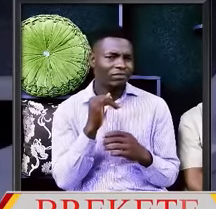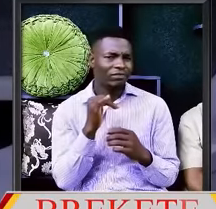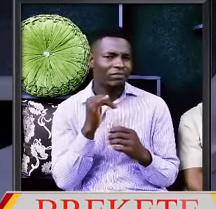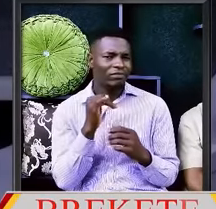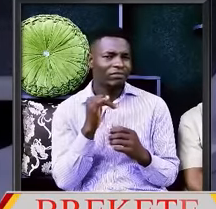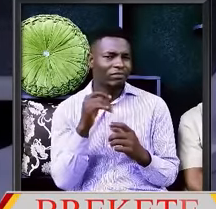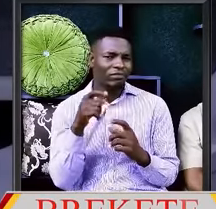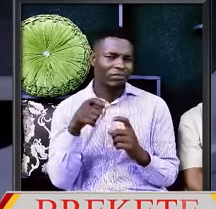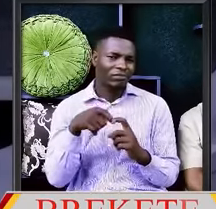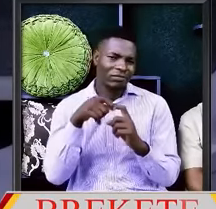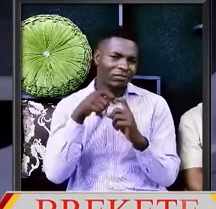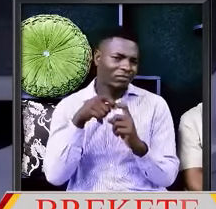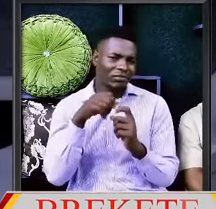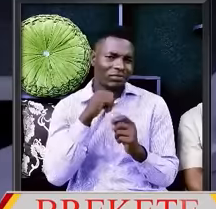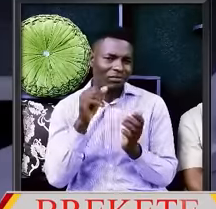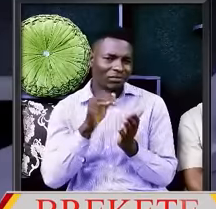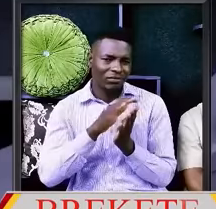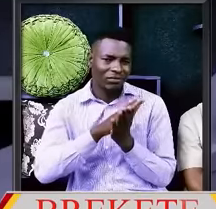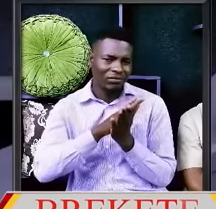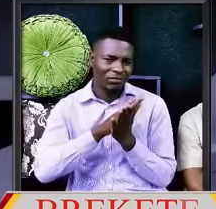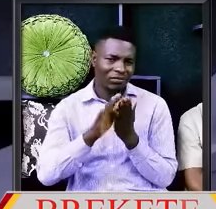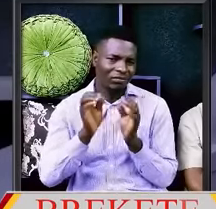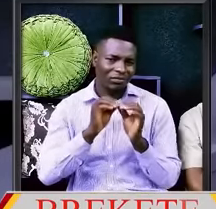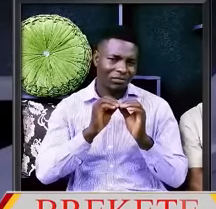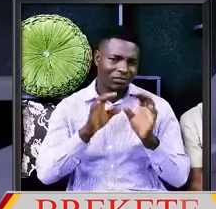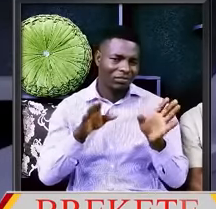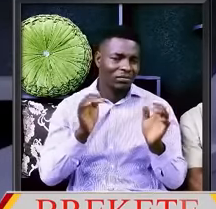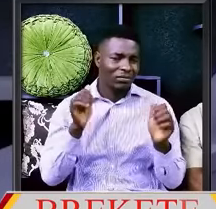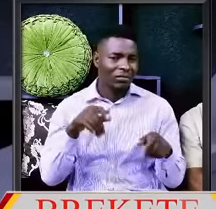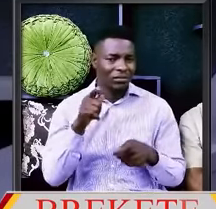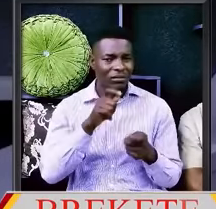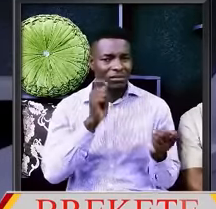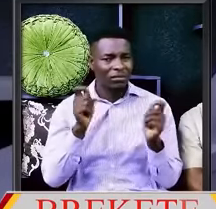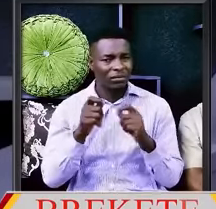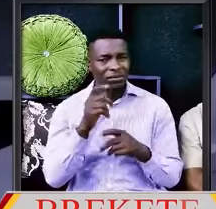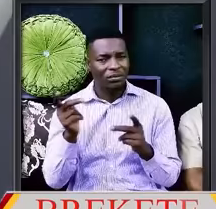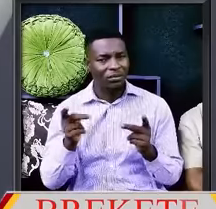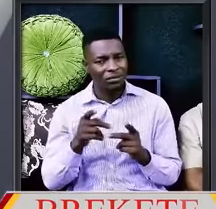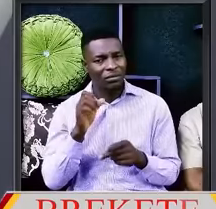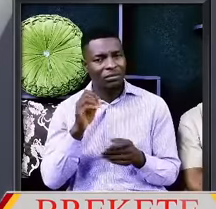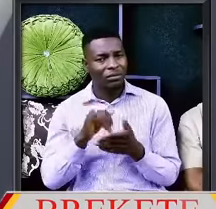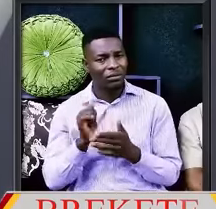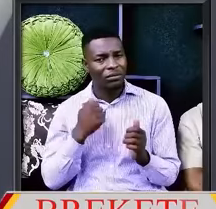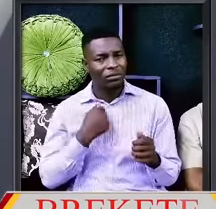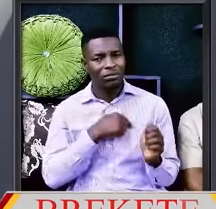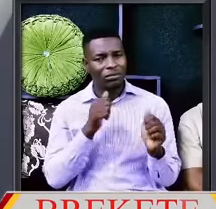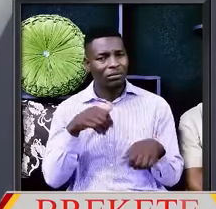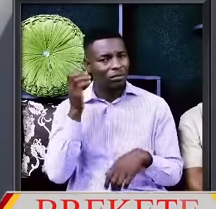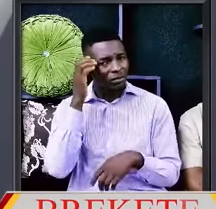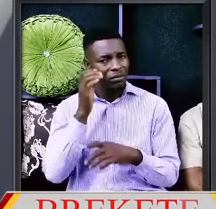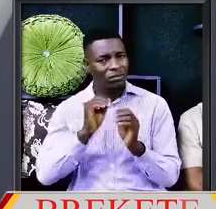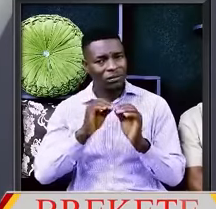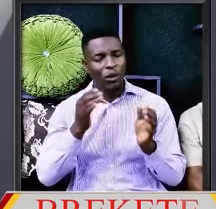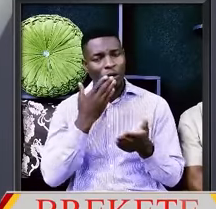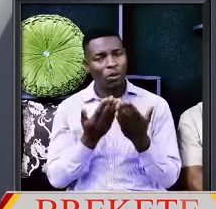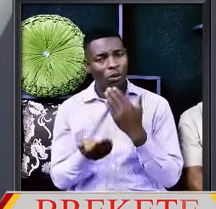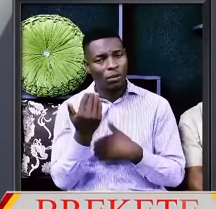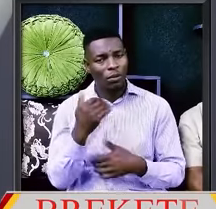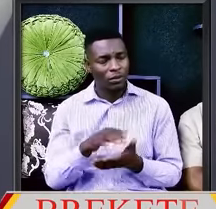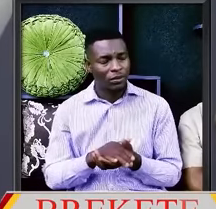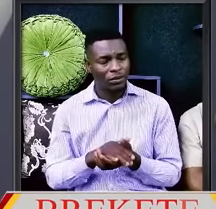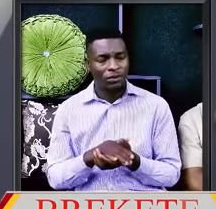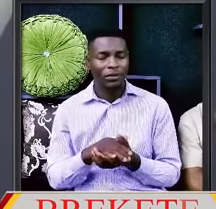Can you change your location so we can hear you clearly? Hello, good morning. Hello, good